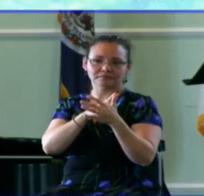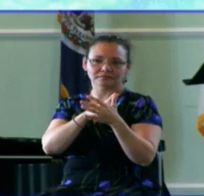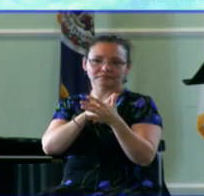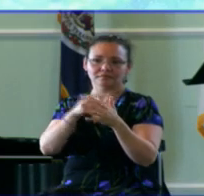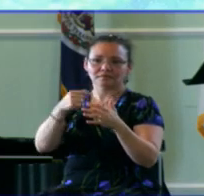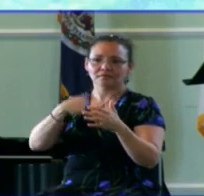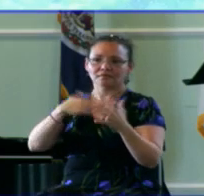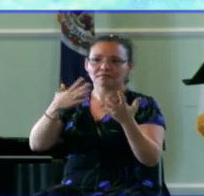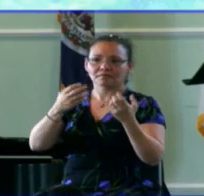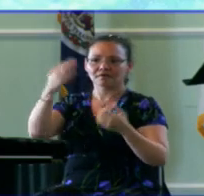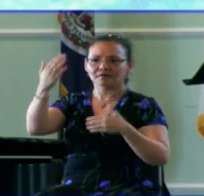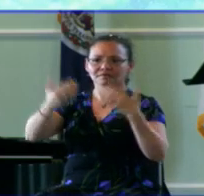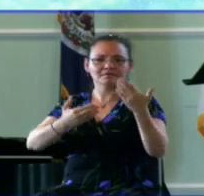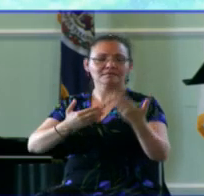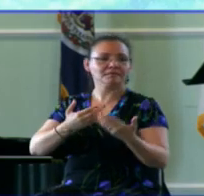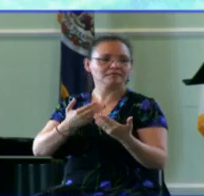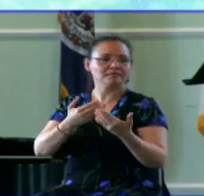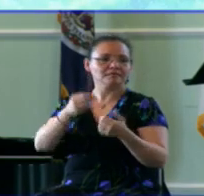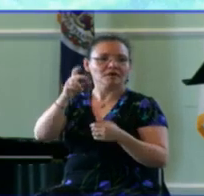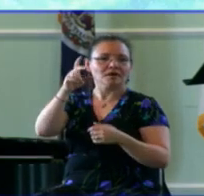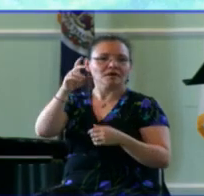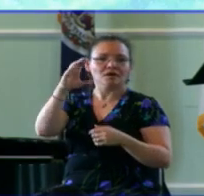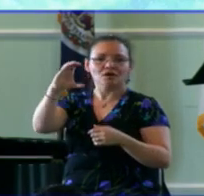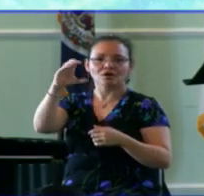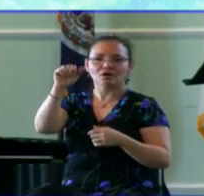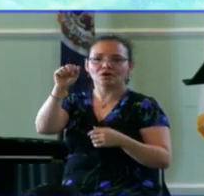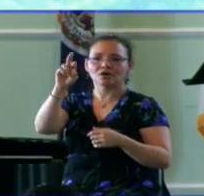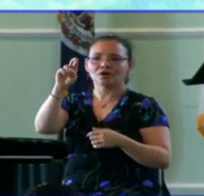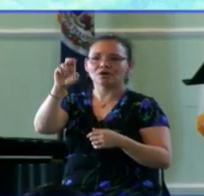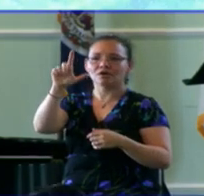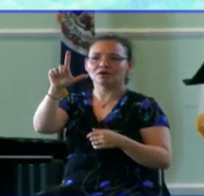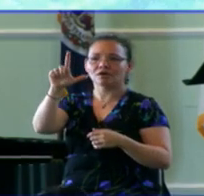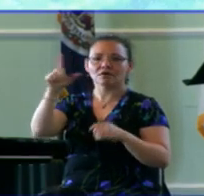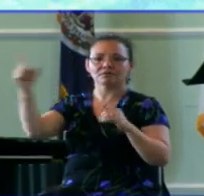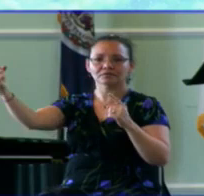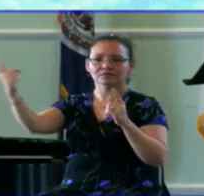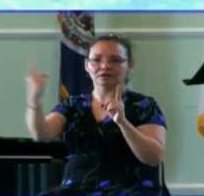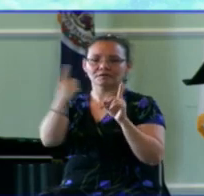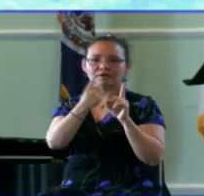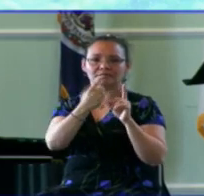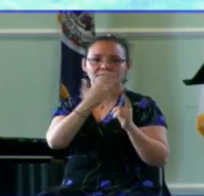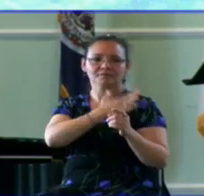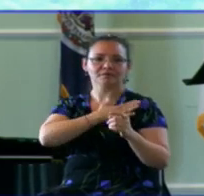I'd like to invite Brother Carl Camacho to come up to the front this time.